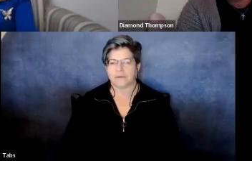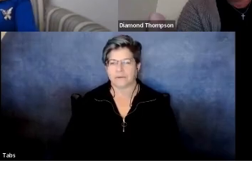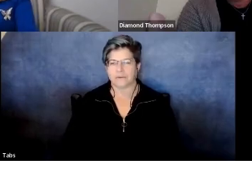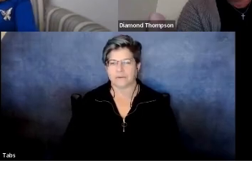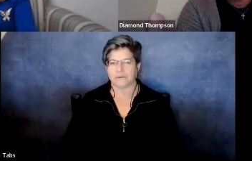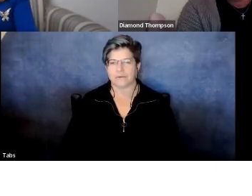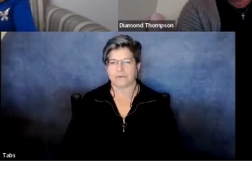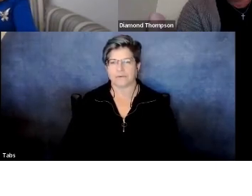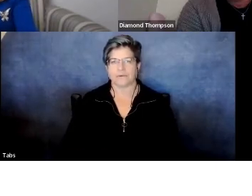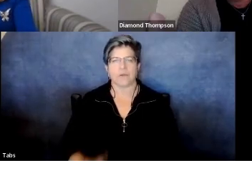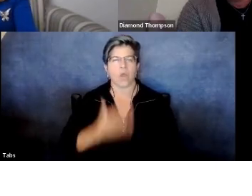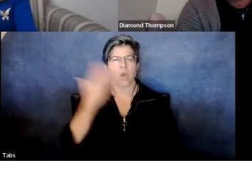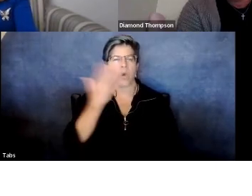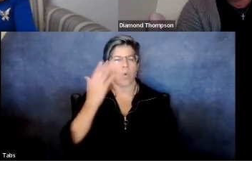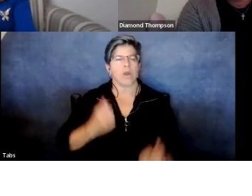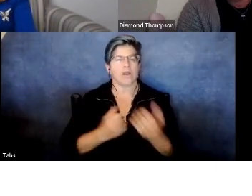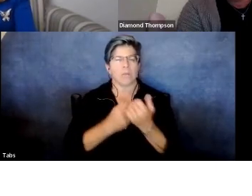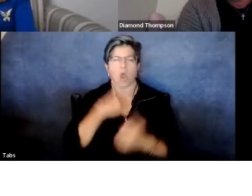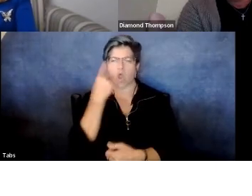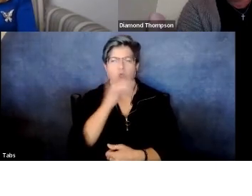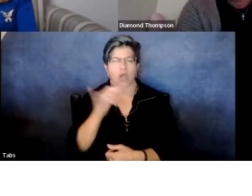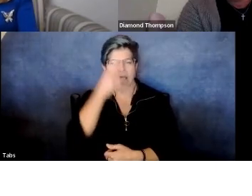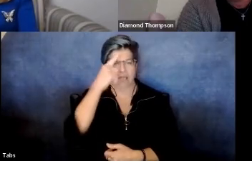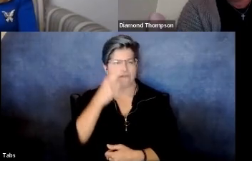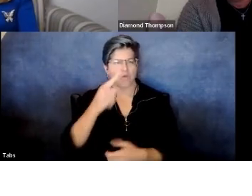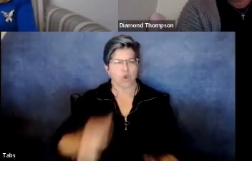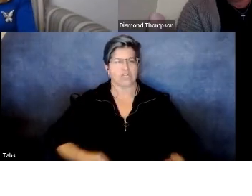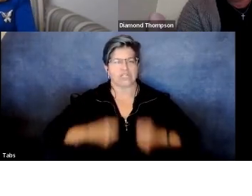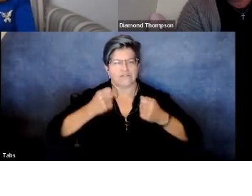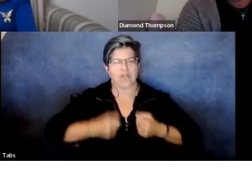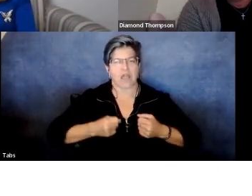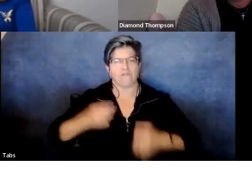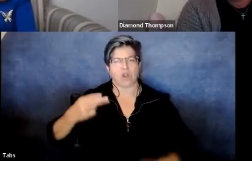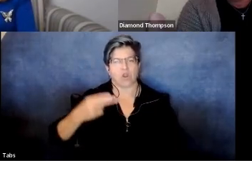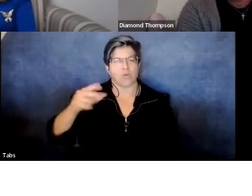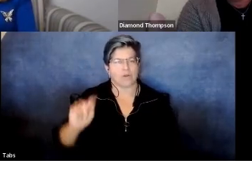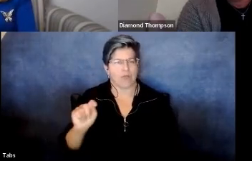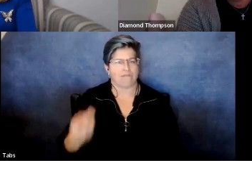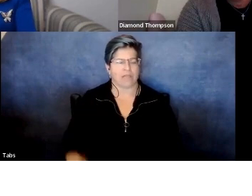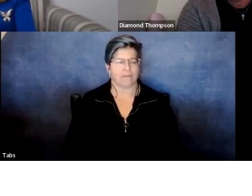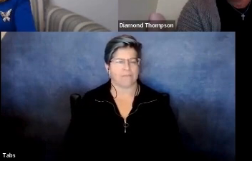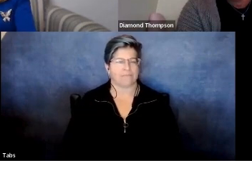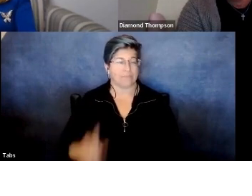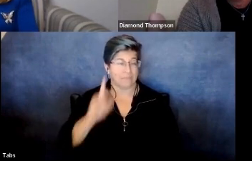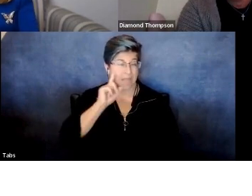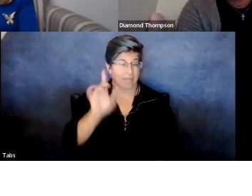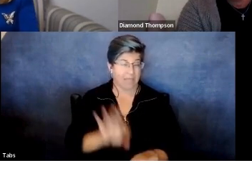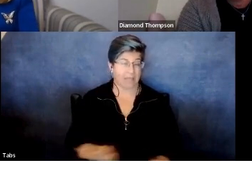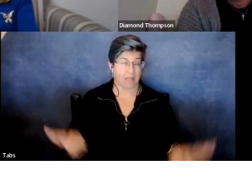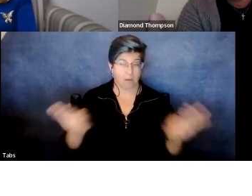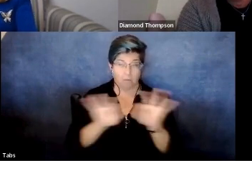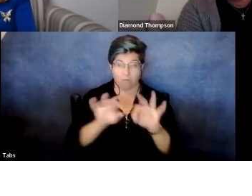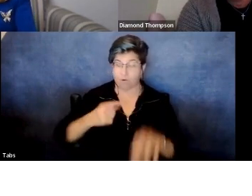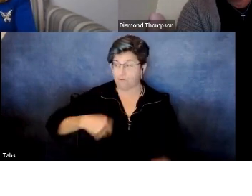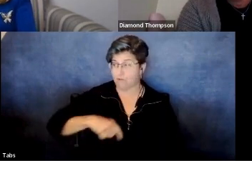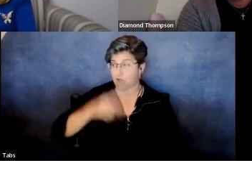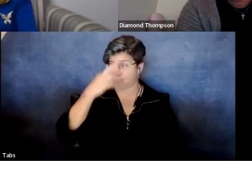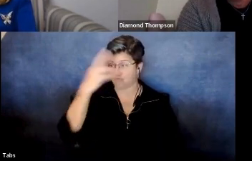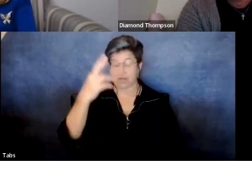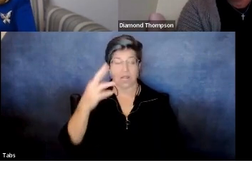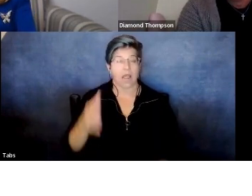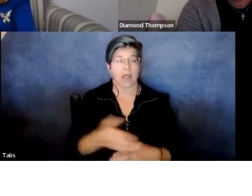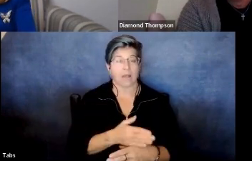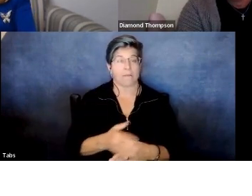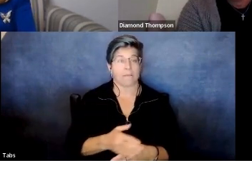So what does support look like for a survivor of human trafficking? I think that it's important for us to realize that